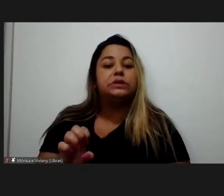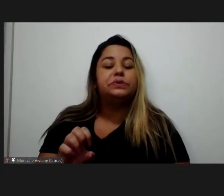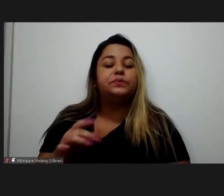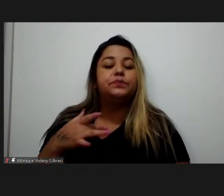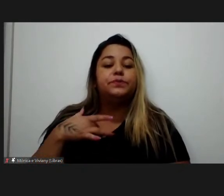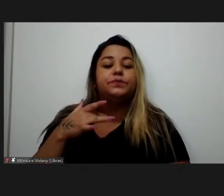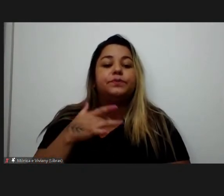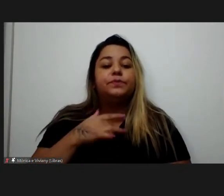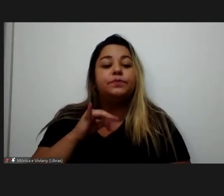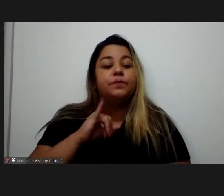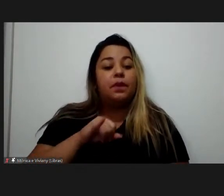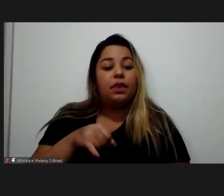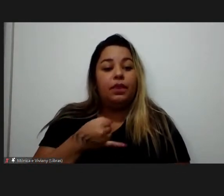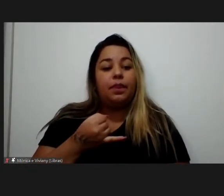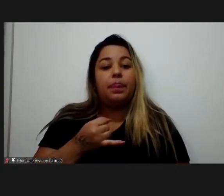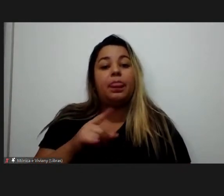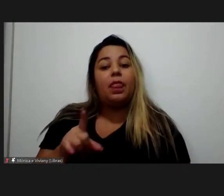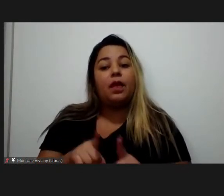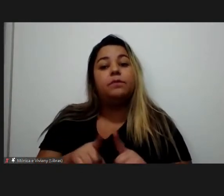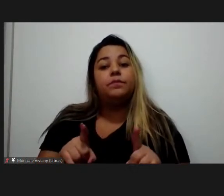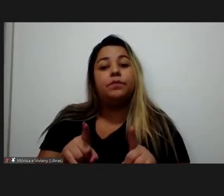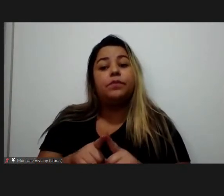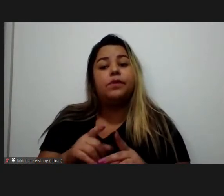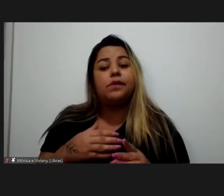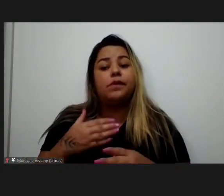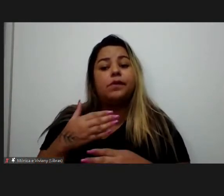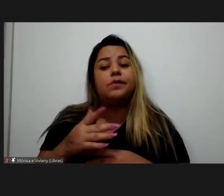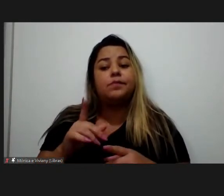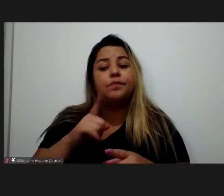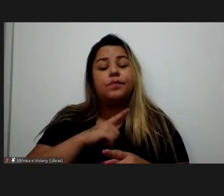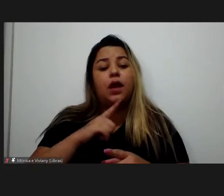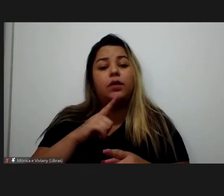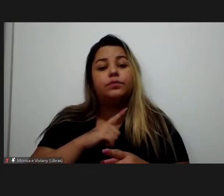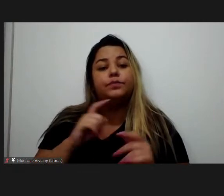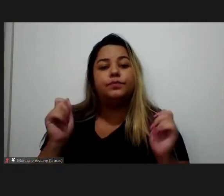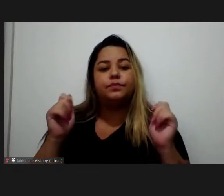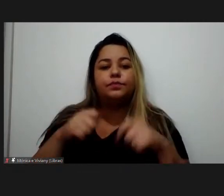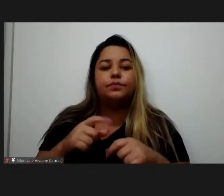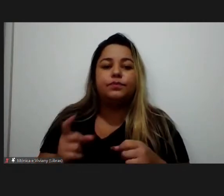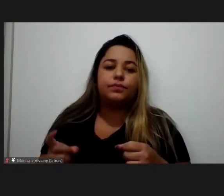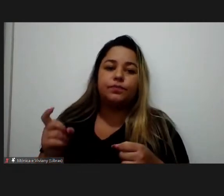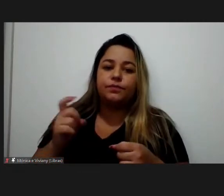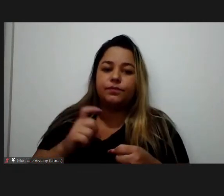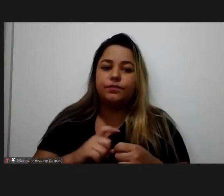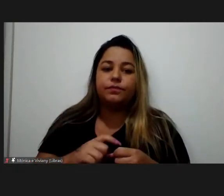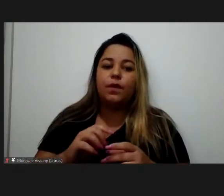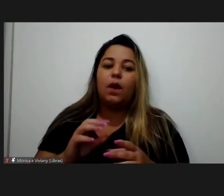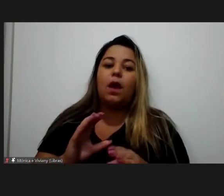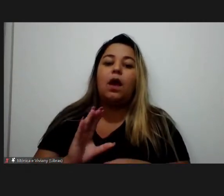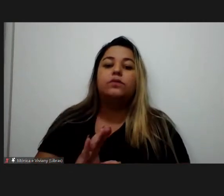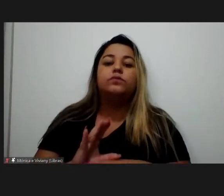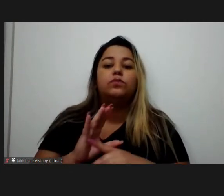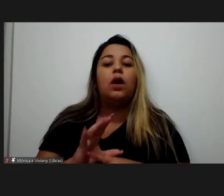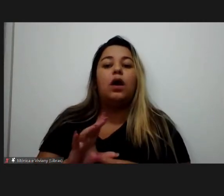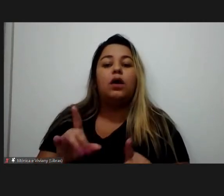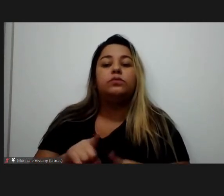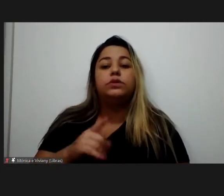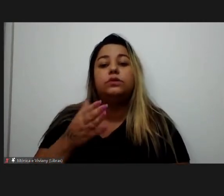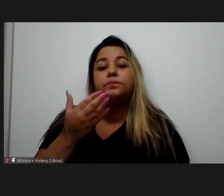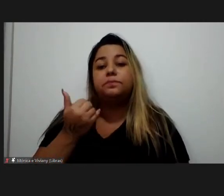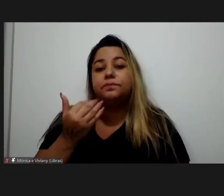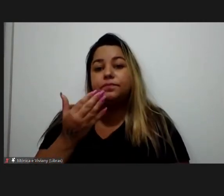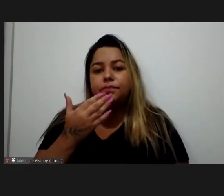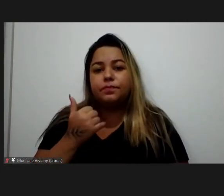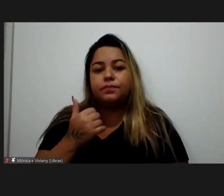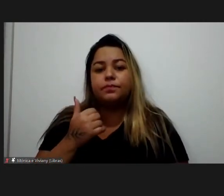health in their territory, and we like to highlight the necessity